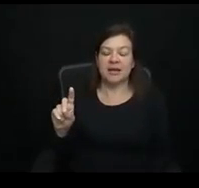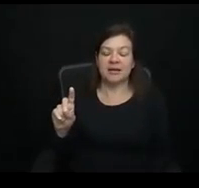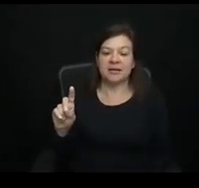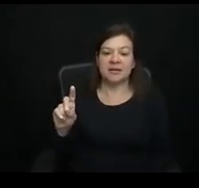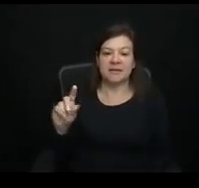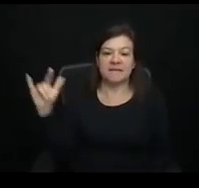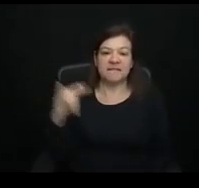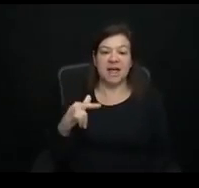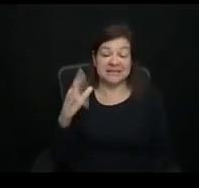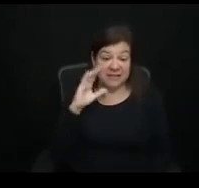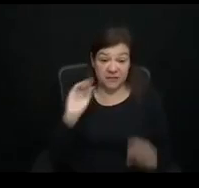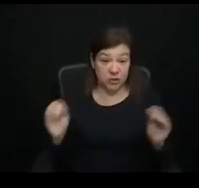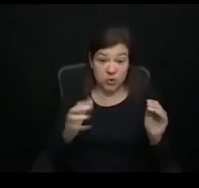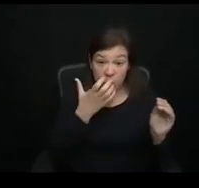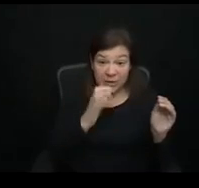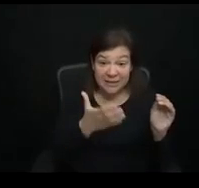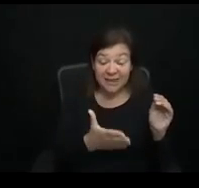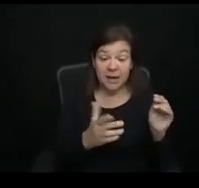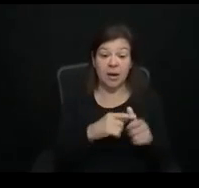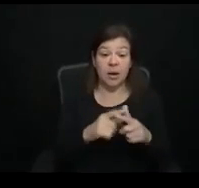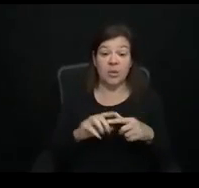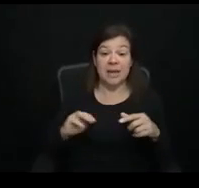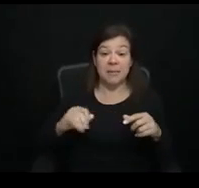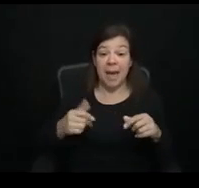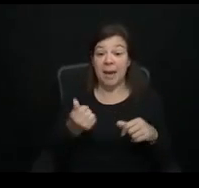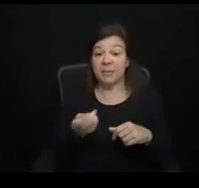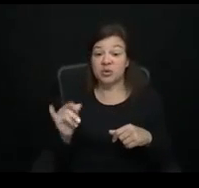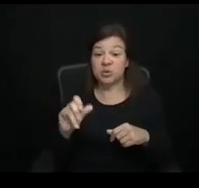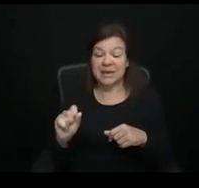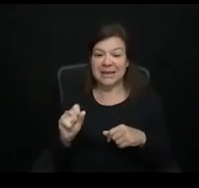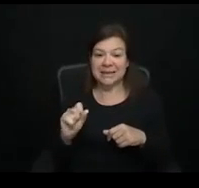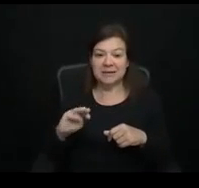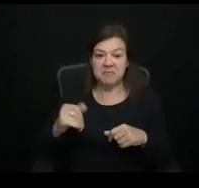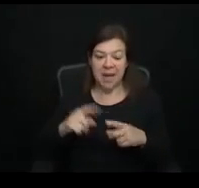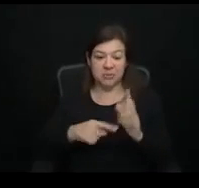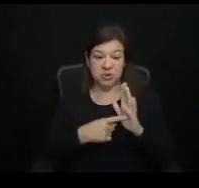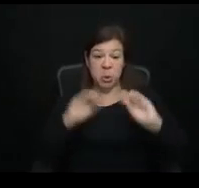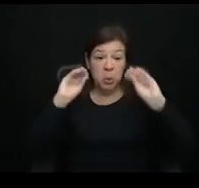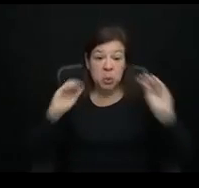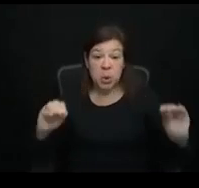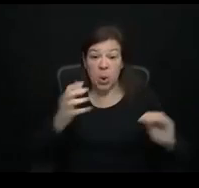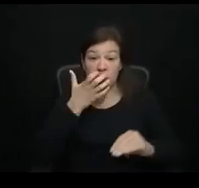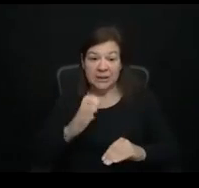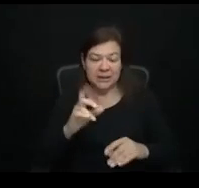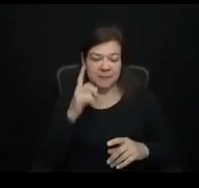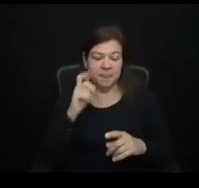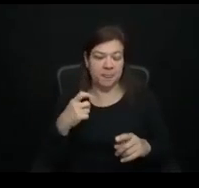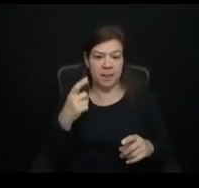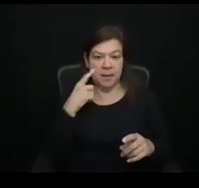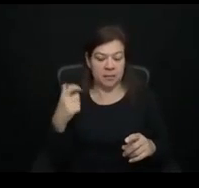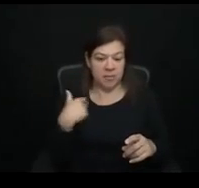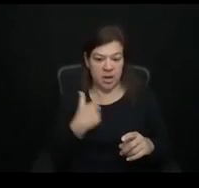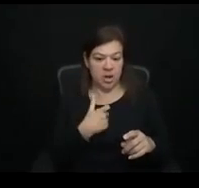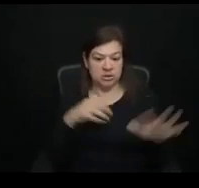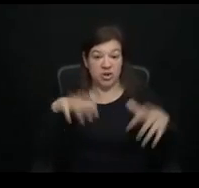when they fly by, and we get a couple days of maps when it's showing that there's absolutely no heat left because we've received a lot